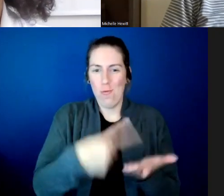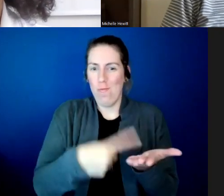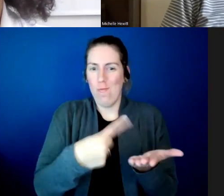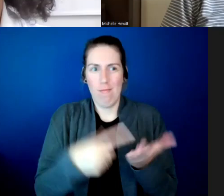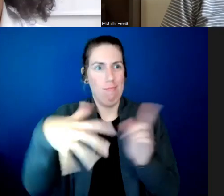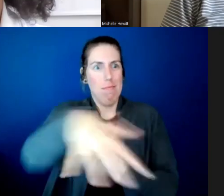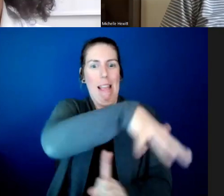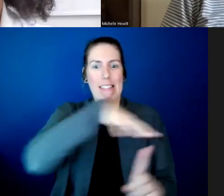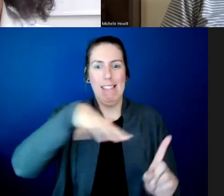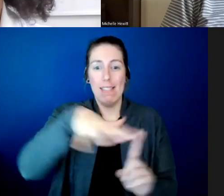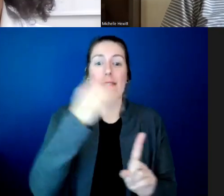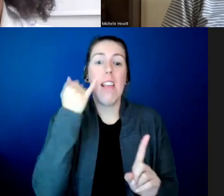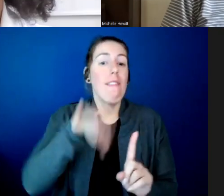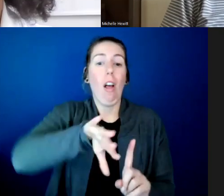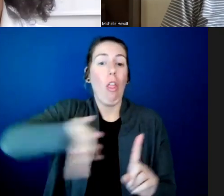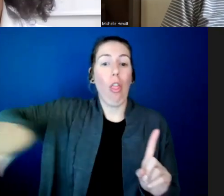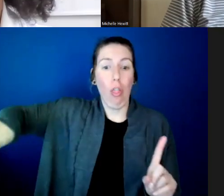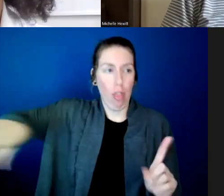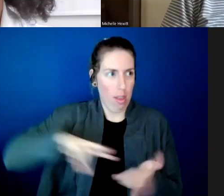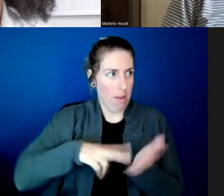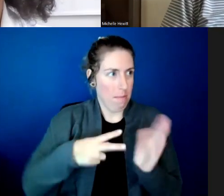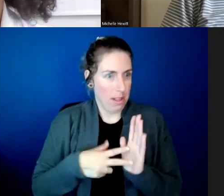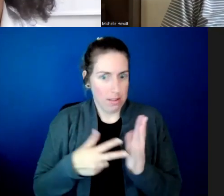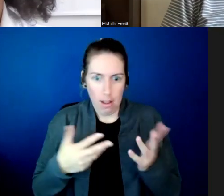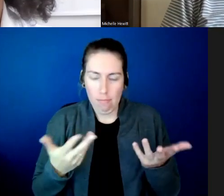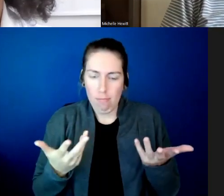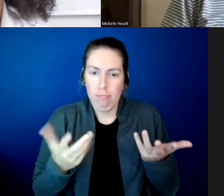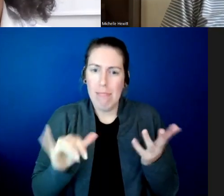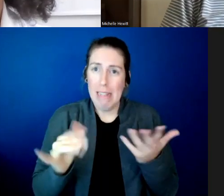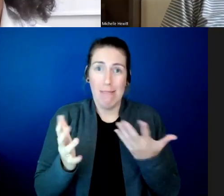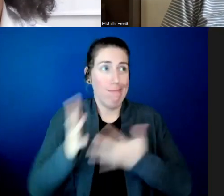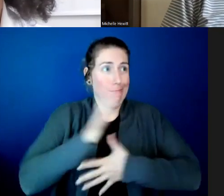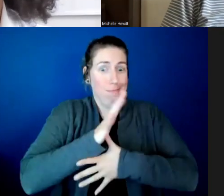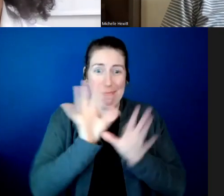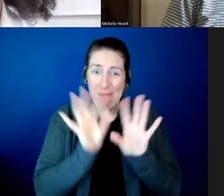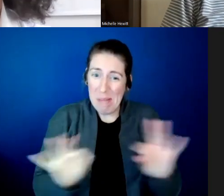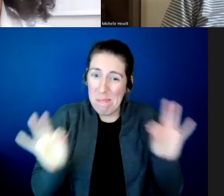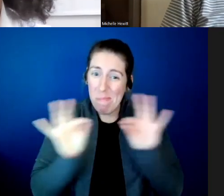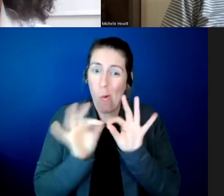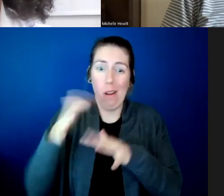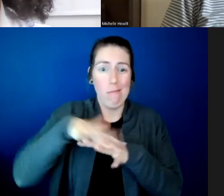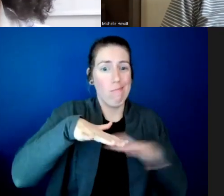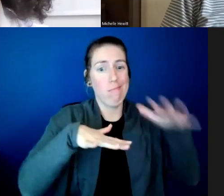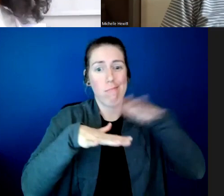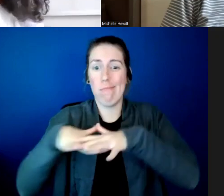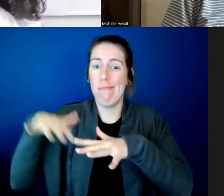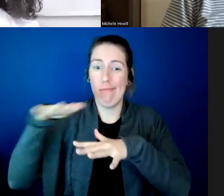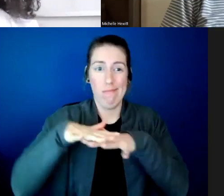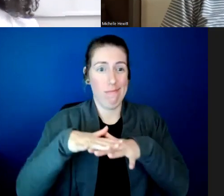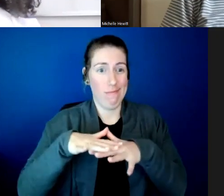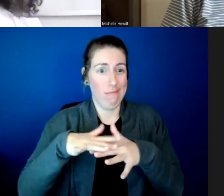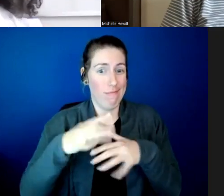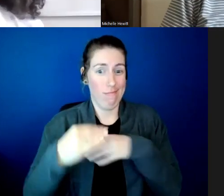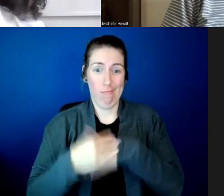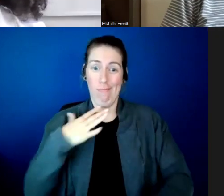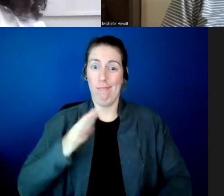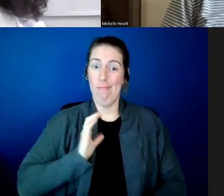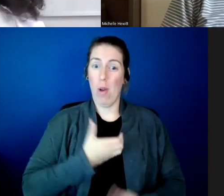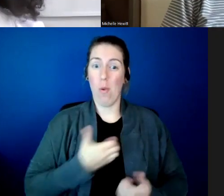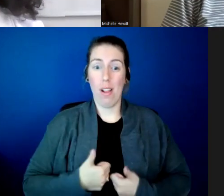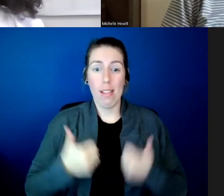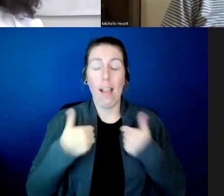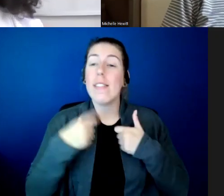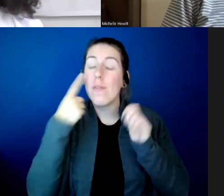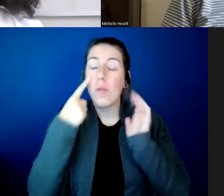is missing a crucial part of that intersectional piece, because the safety, right?